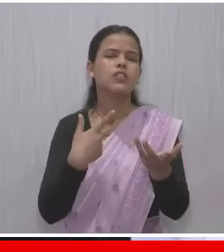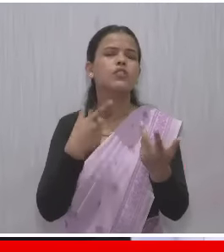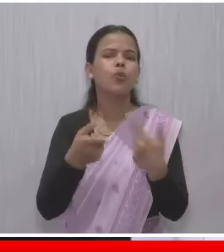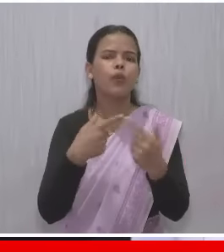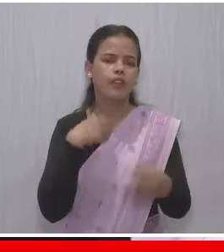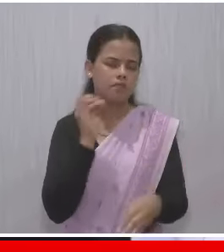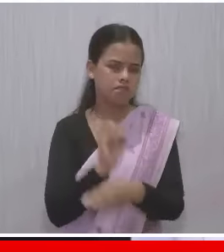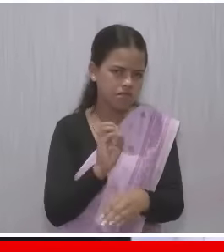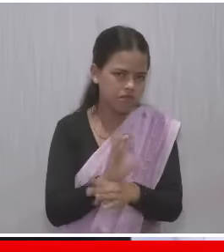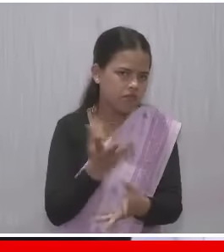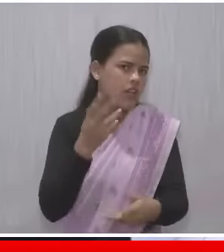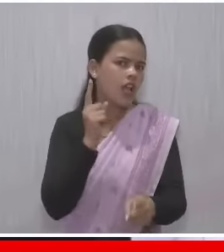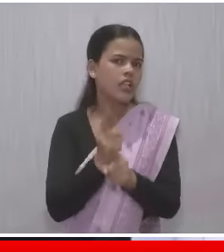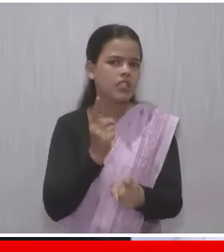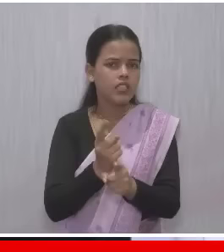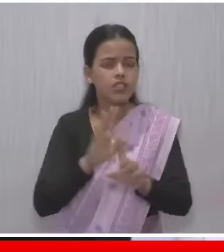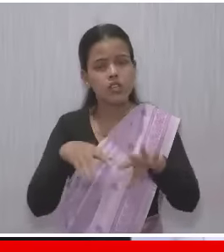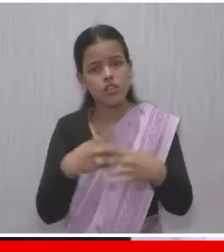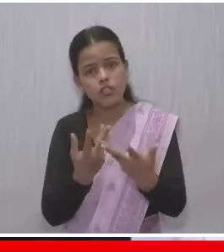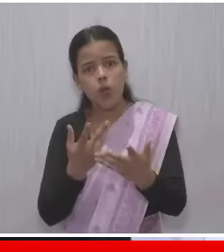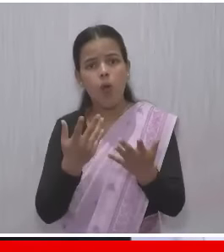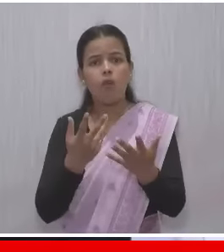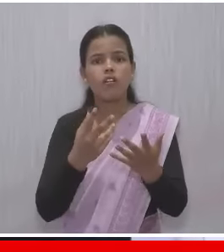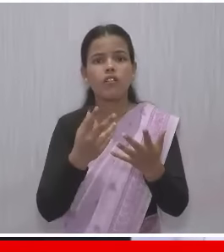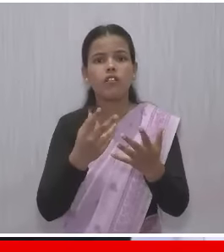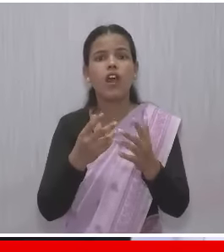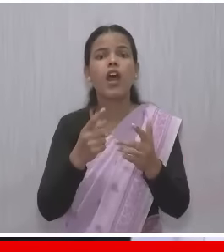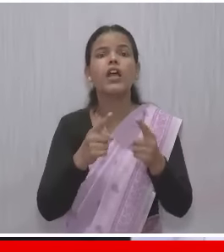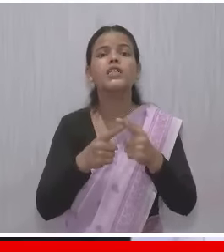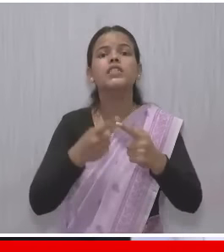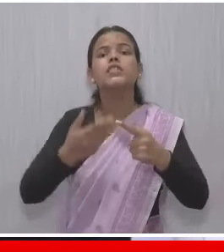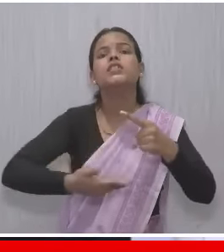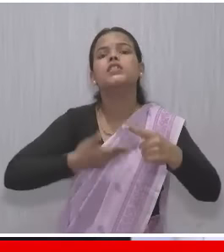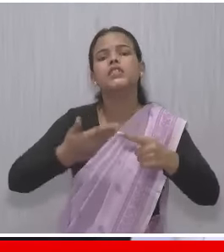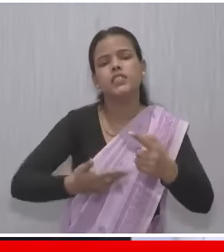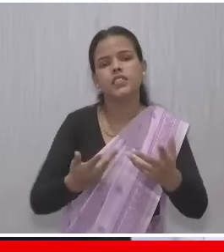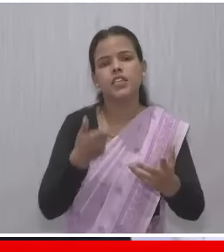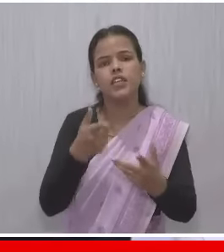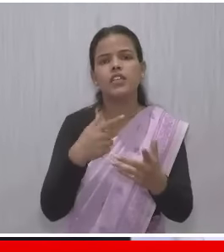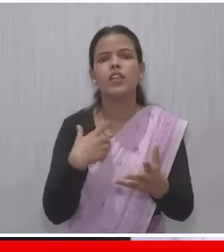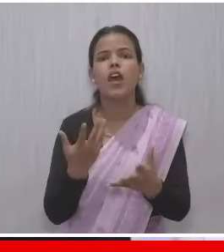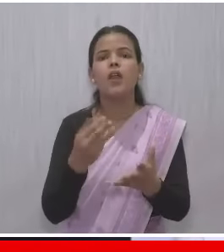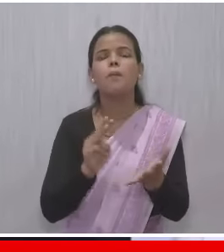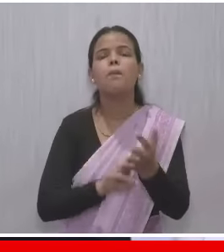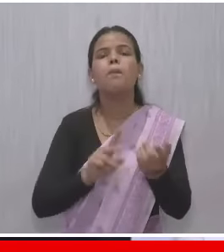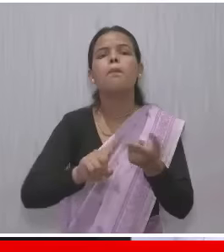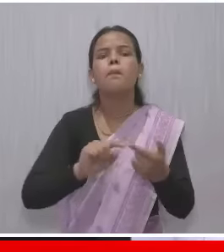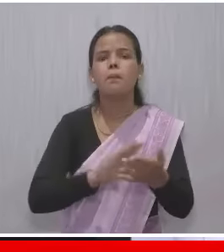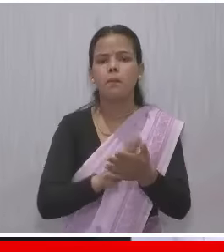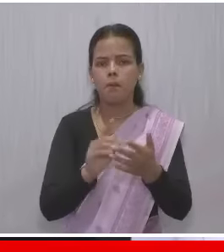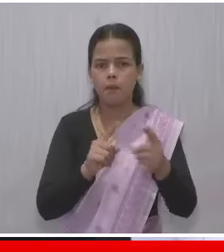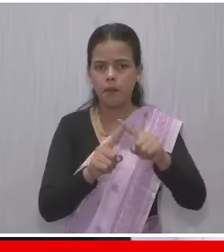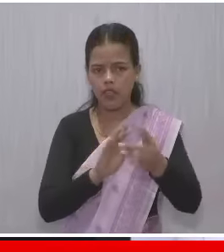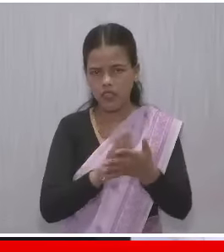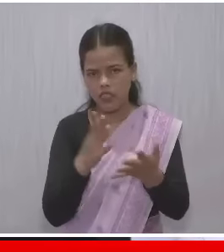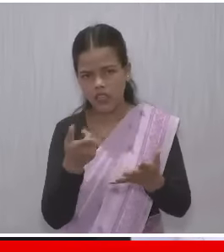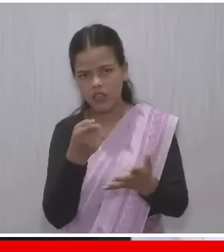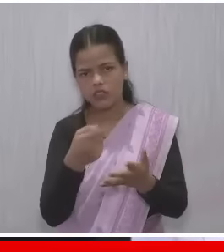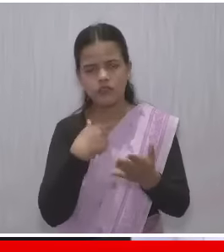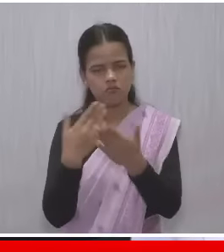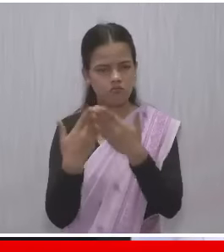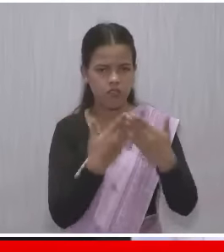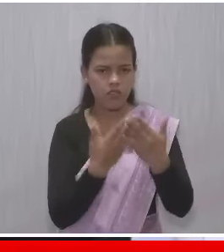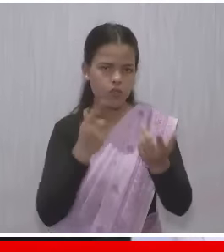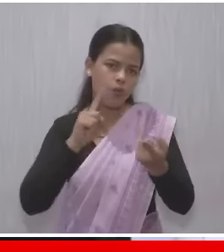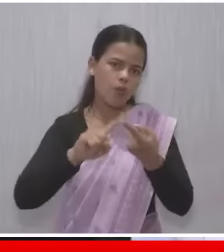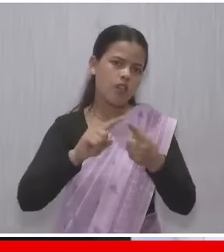counselors, teachers, and vocational coordinators, with methods of integrating career guidance tools in school